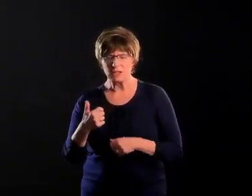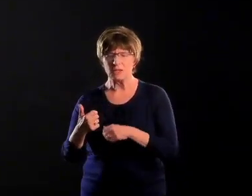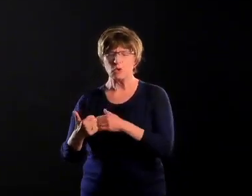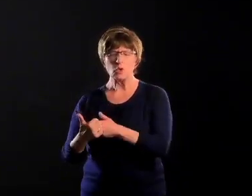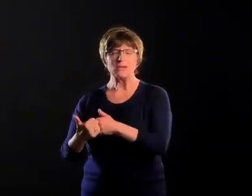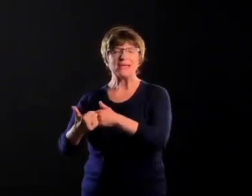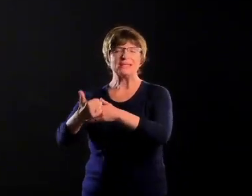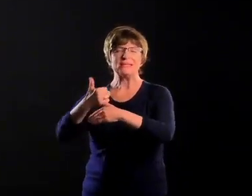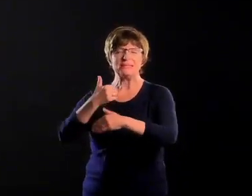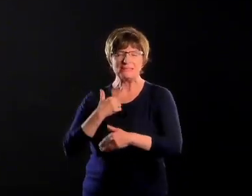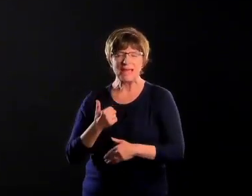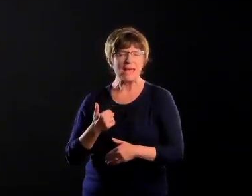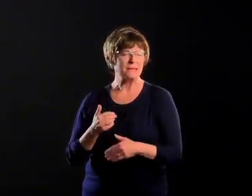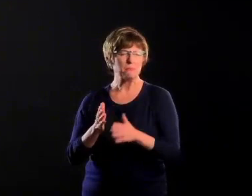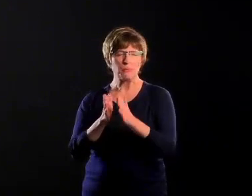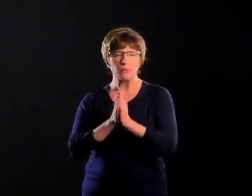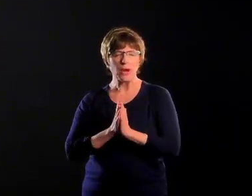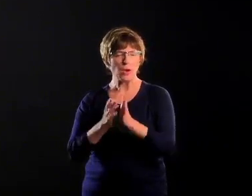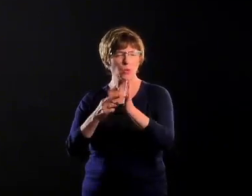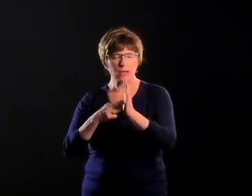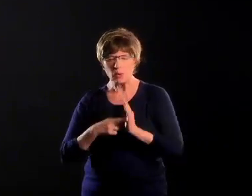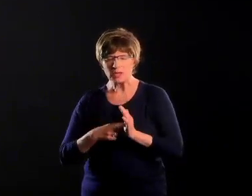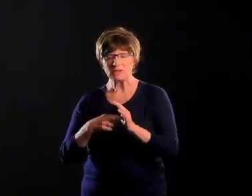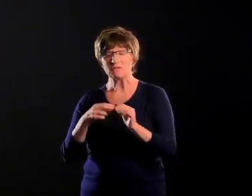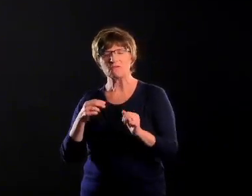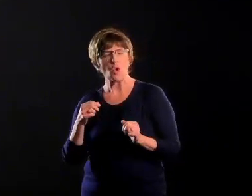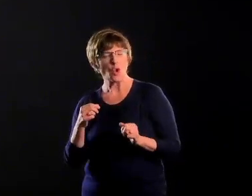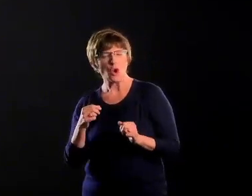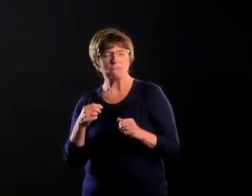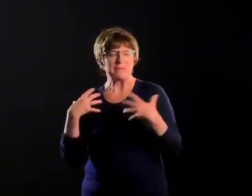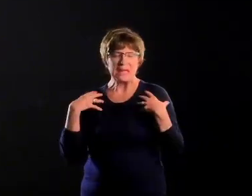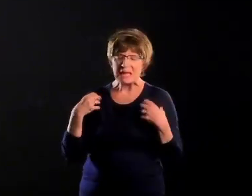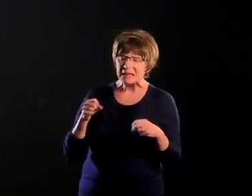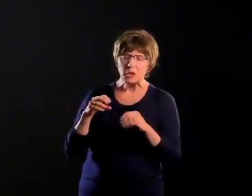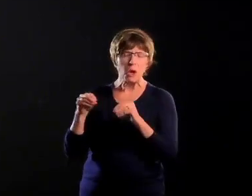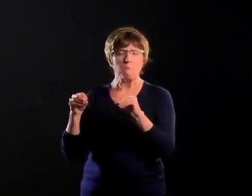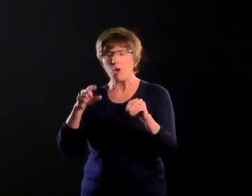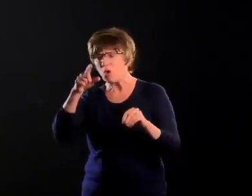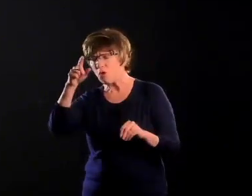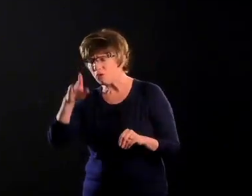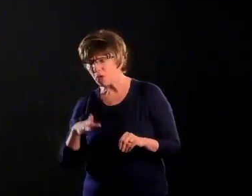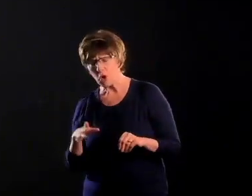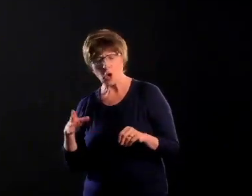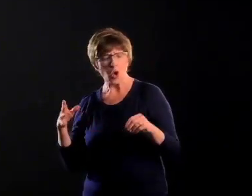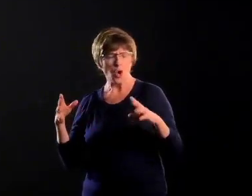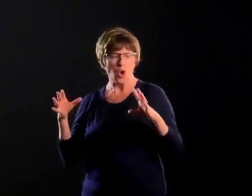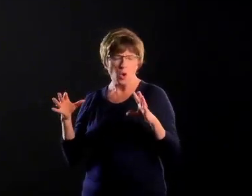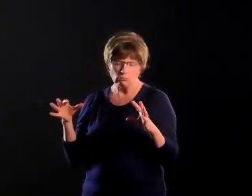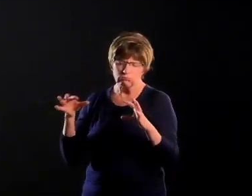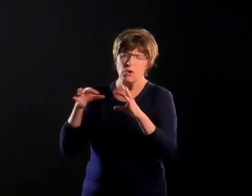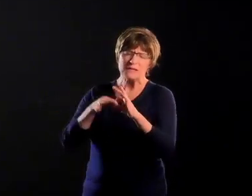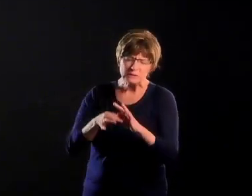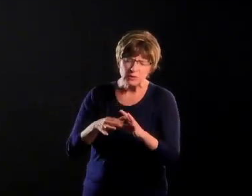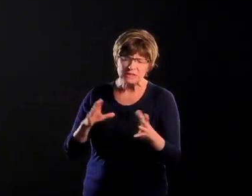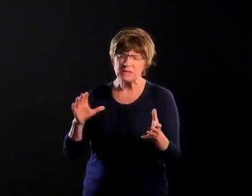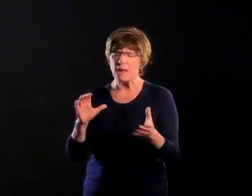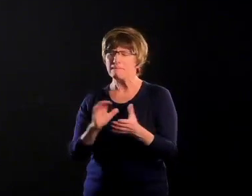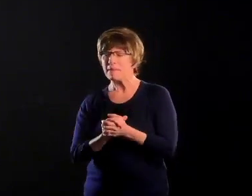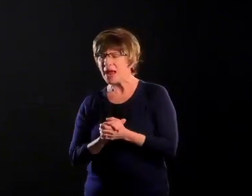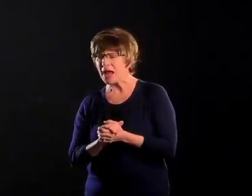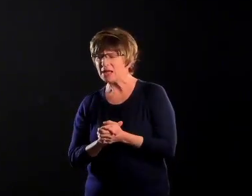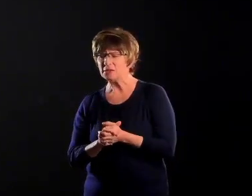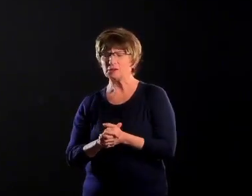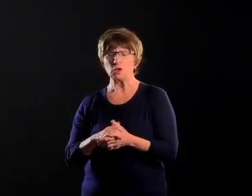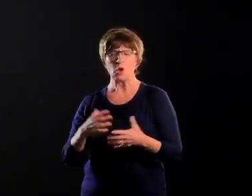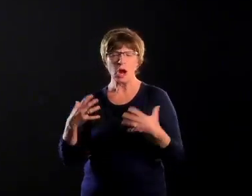for healing, for, Lord, a move of God in their family, for restoration in their marriage, for, Lord, health in